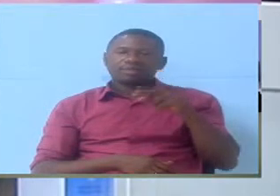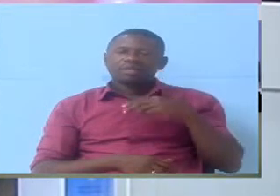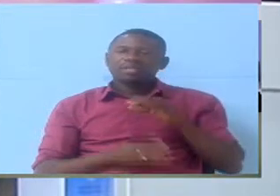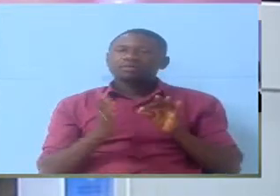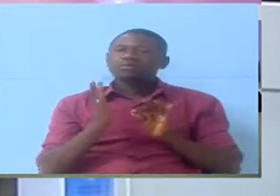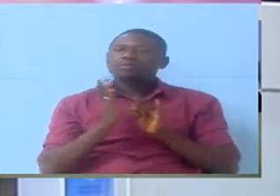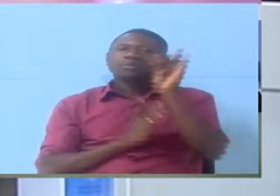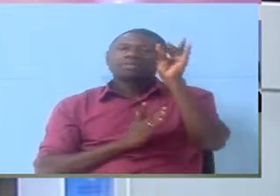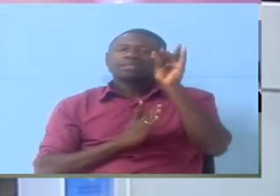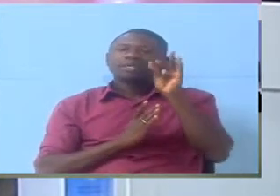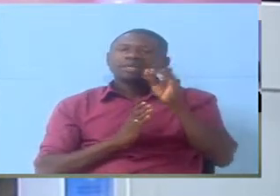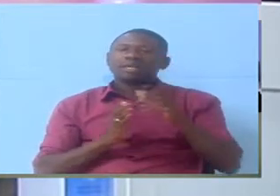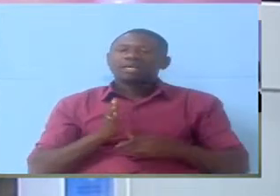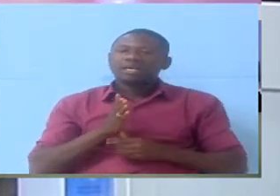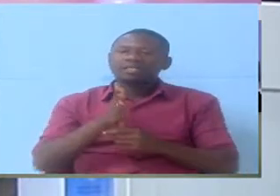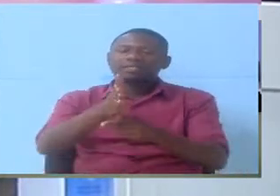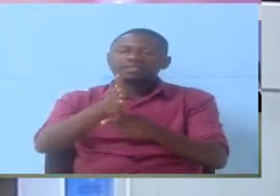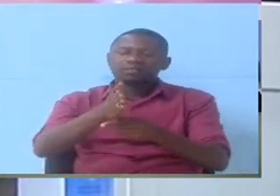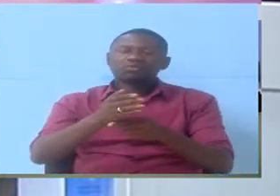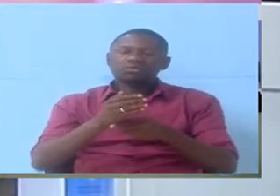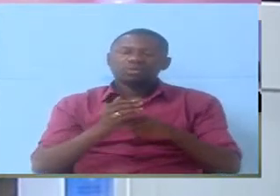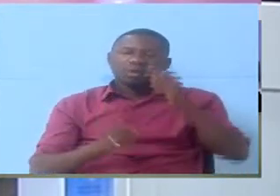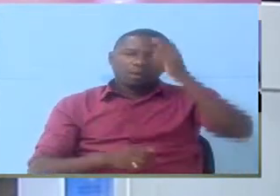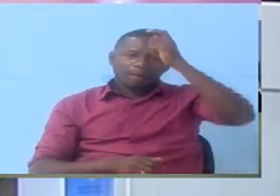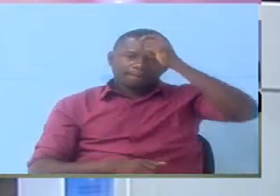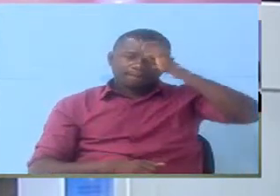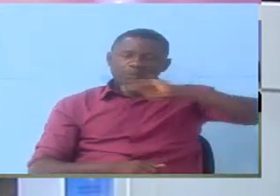special assistant to the police commissioner.